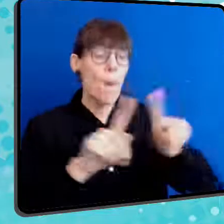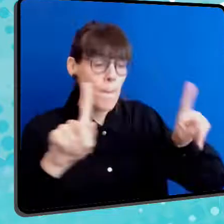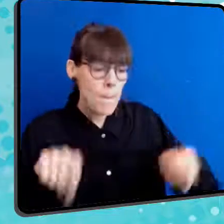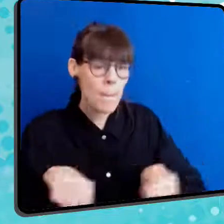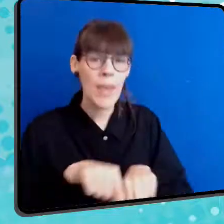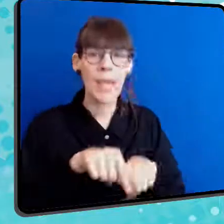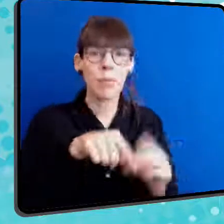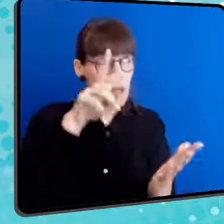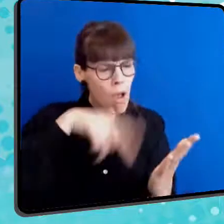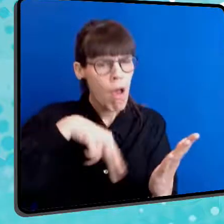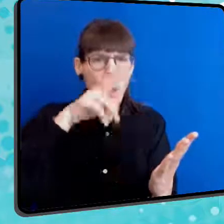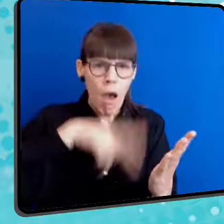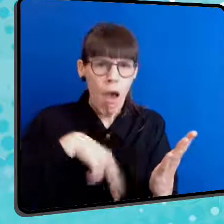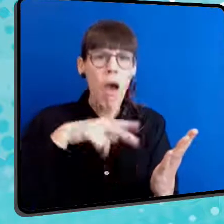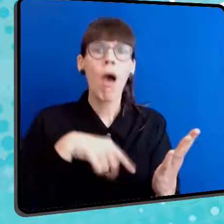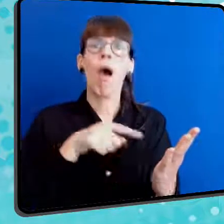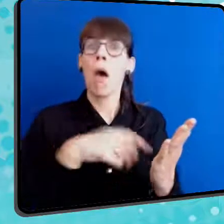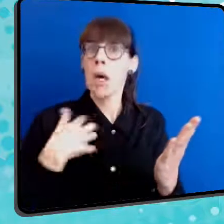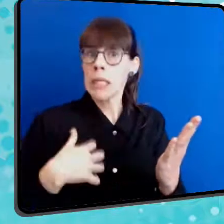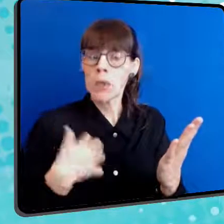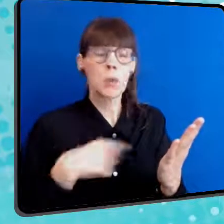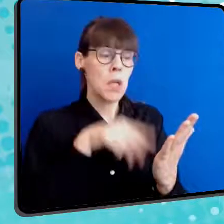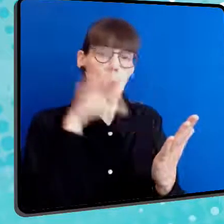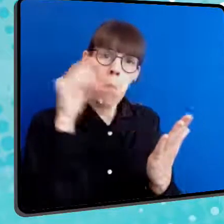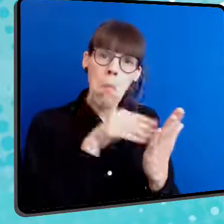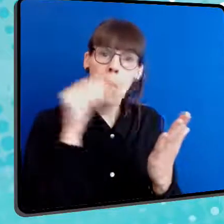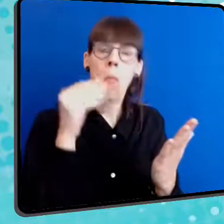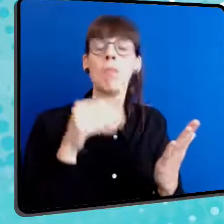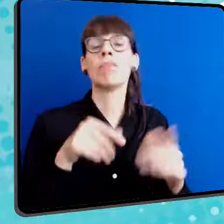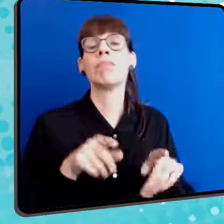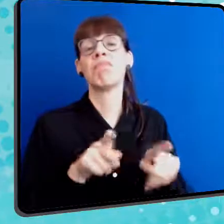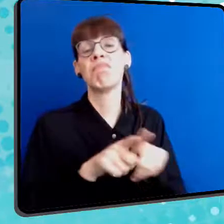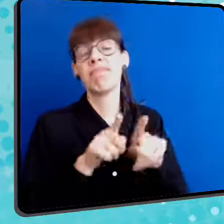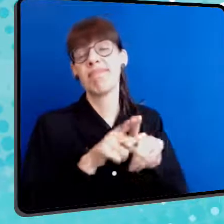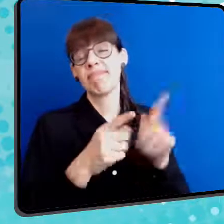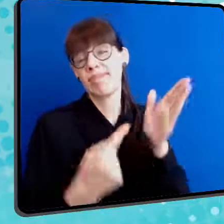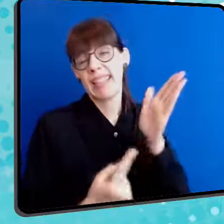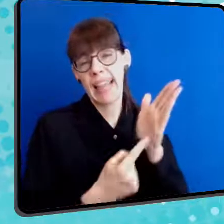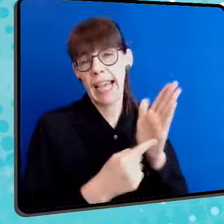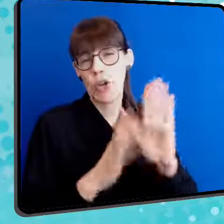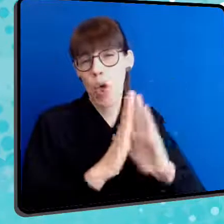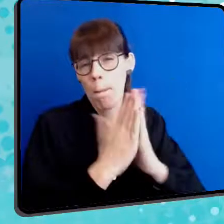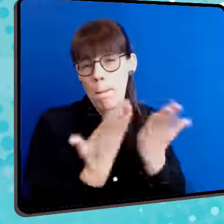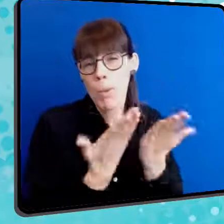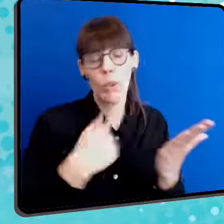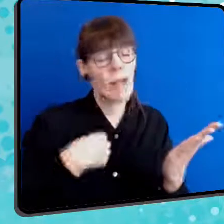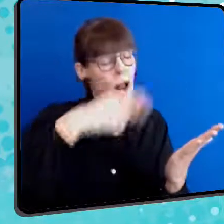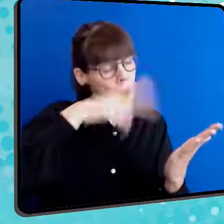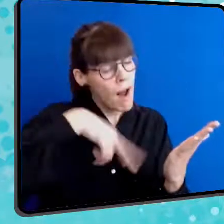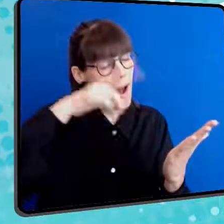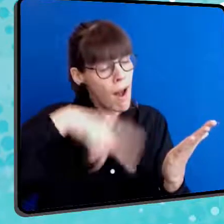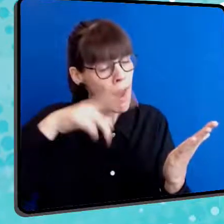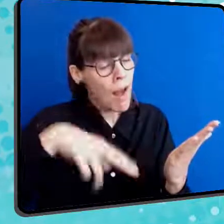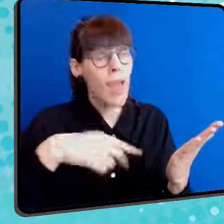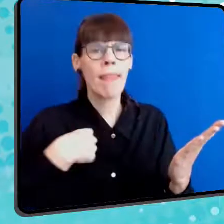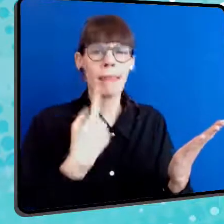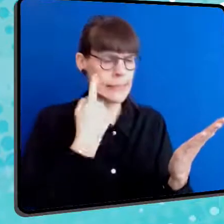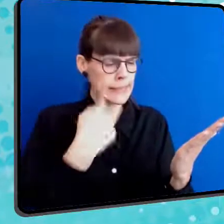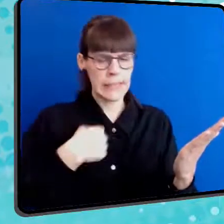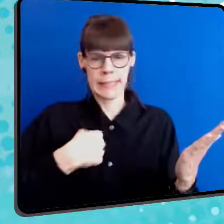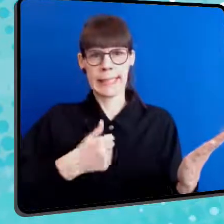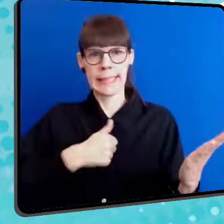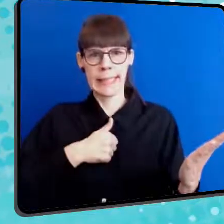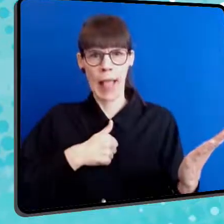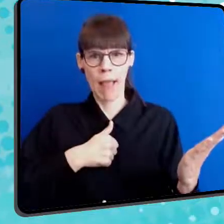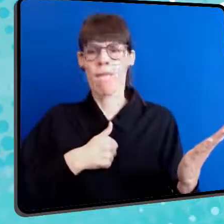also I just quite love reading technical books and then just trying stuff out. I'm a complete doer, have to learn through doing. And